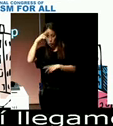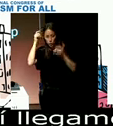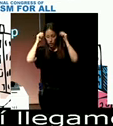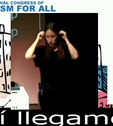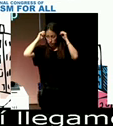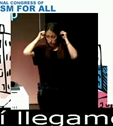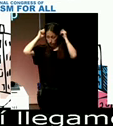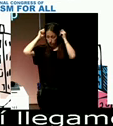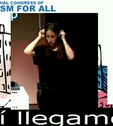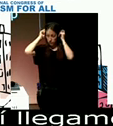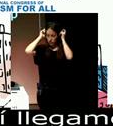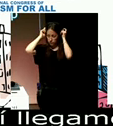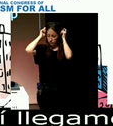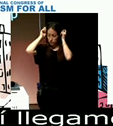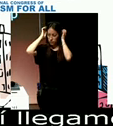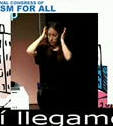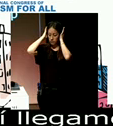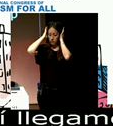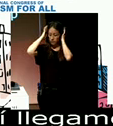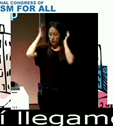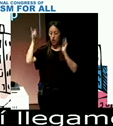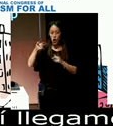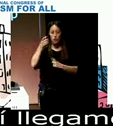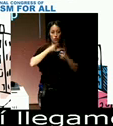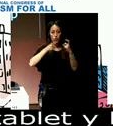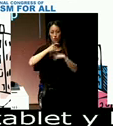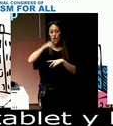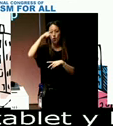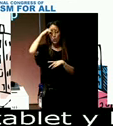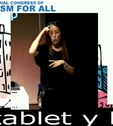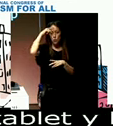provide cultural information on the site,